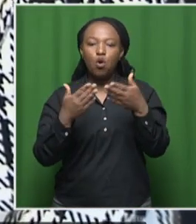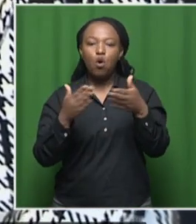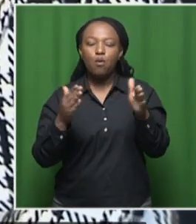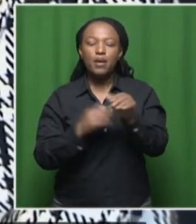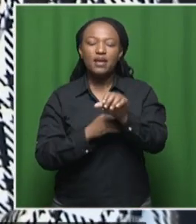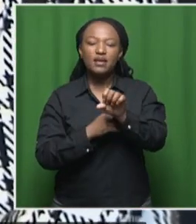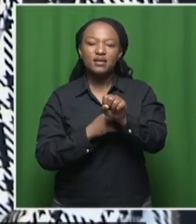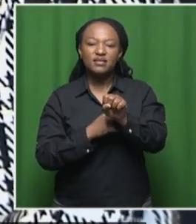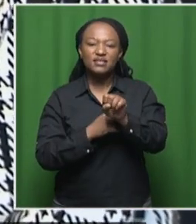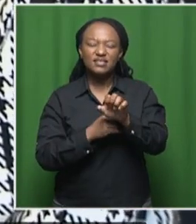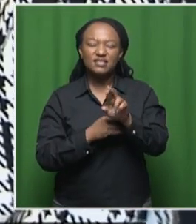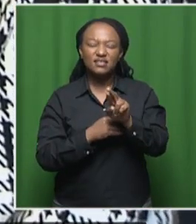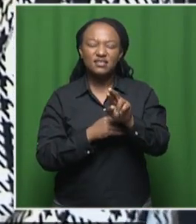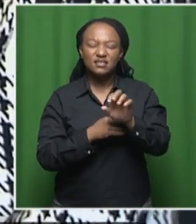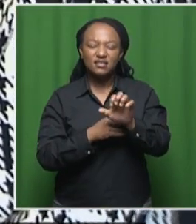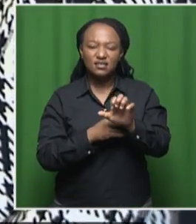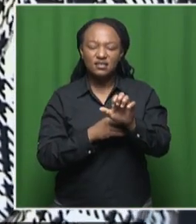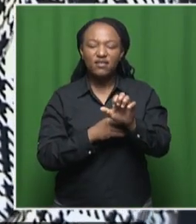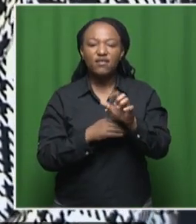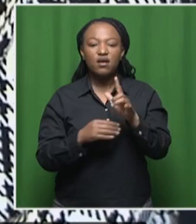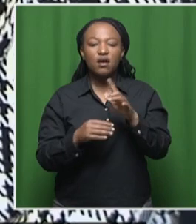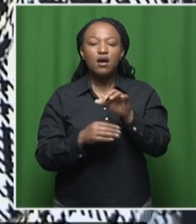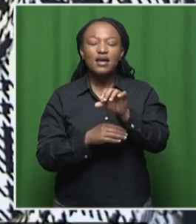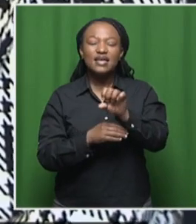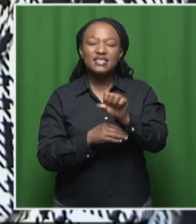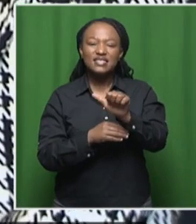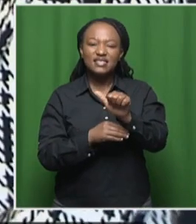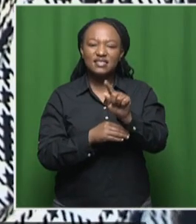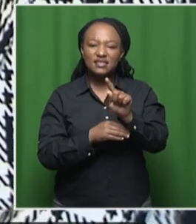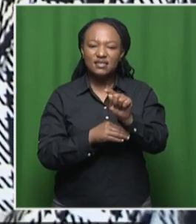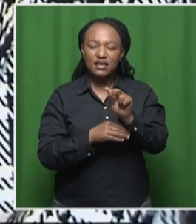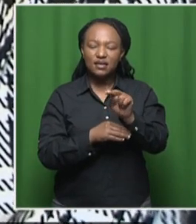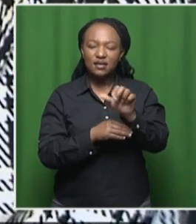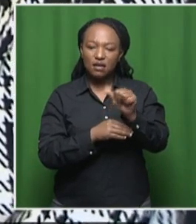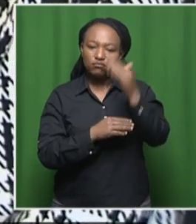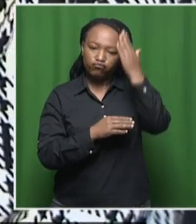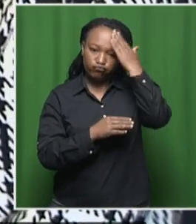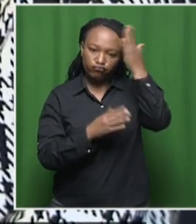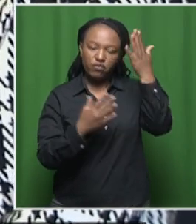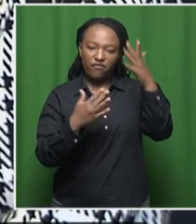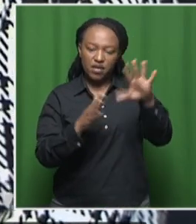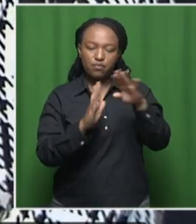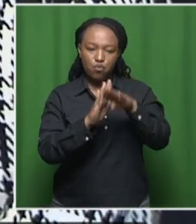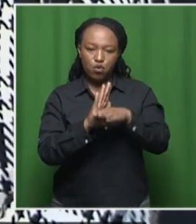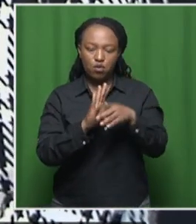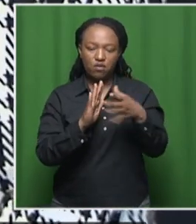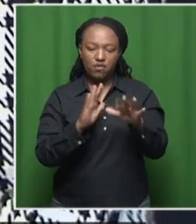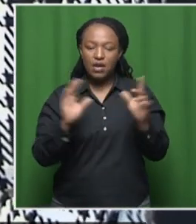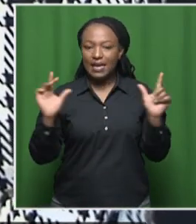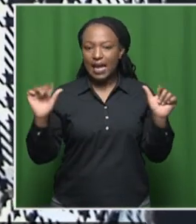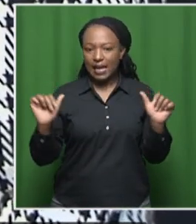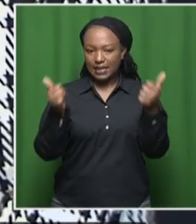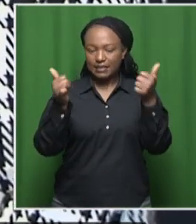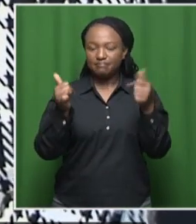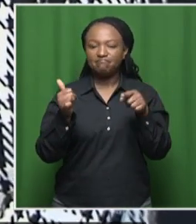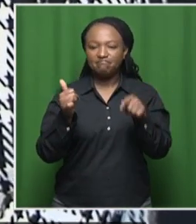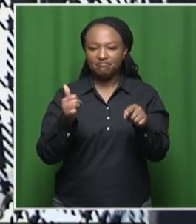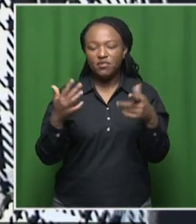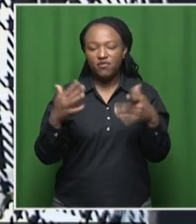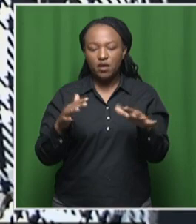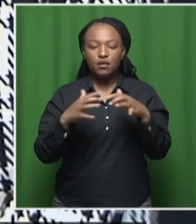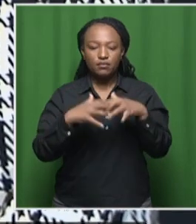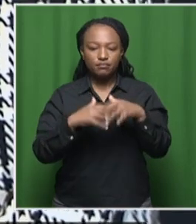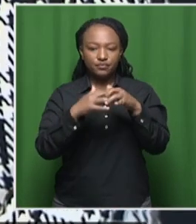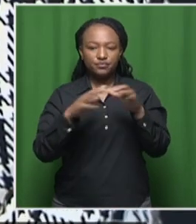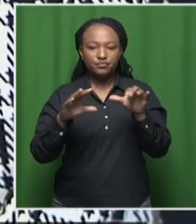alumni of the SATNAC program. That SATNAC program really speaks to the centers of excellence that SATNAC has